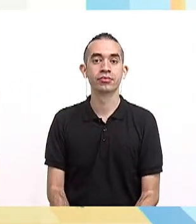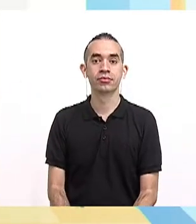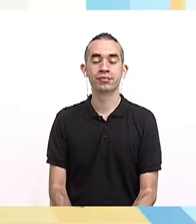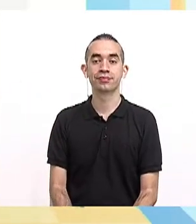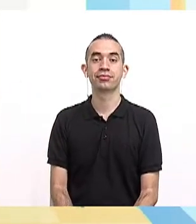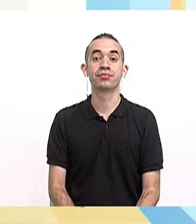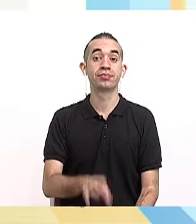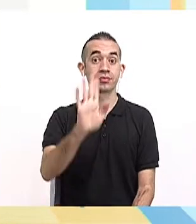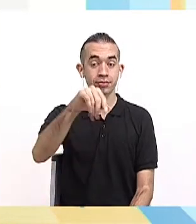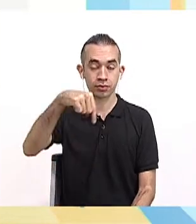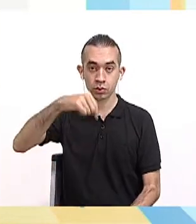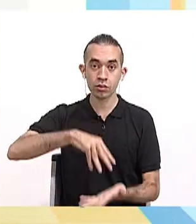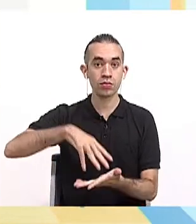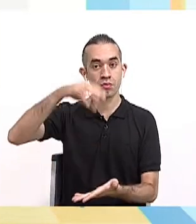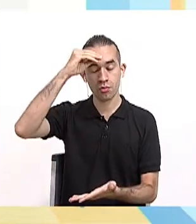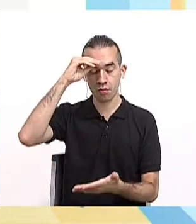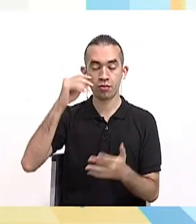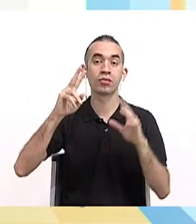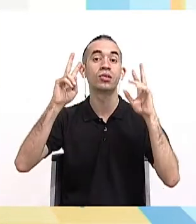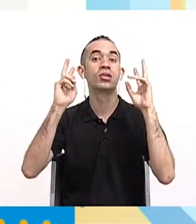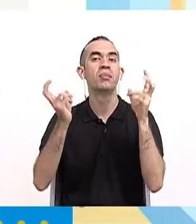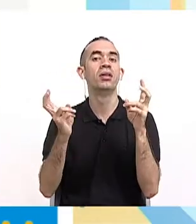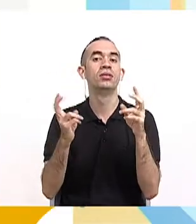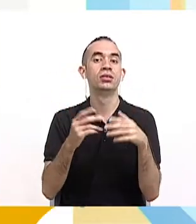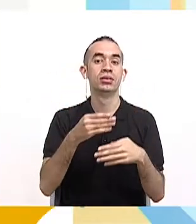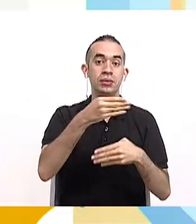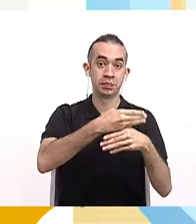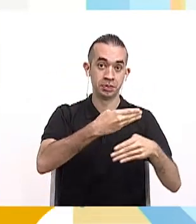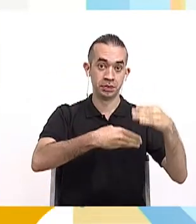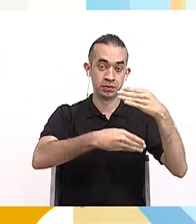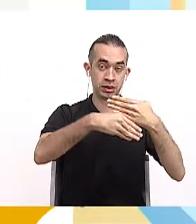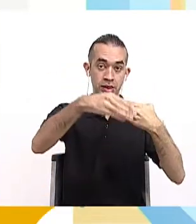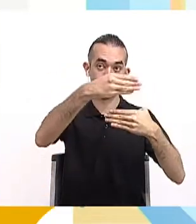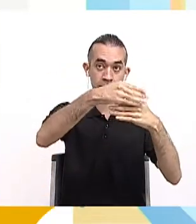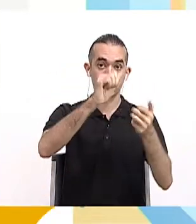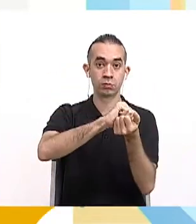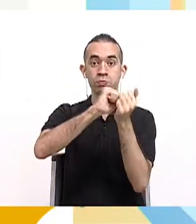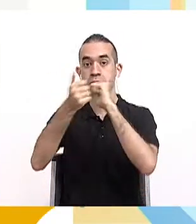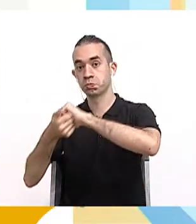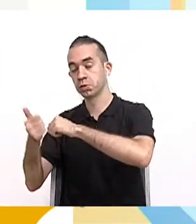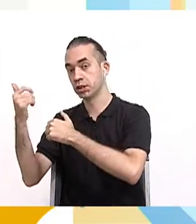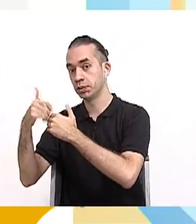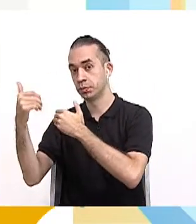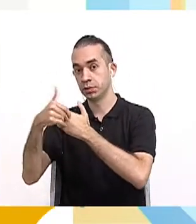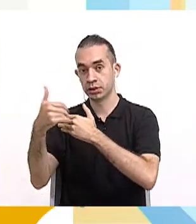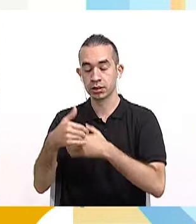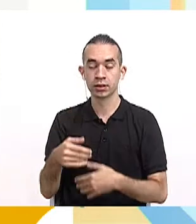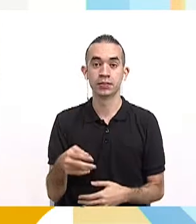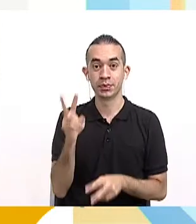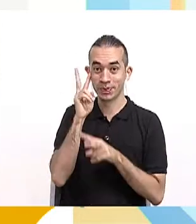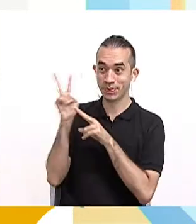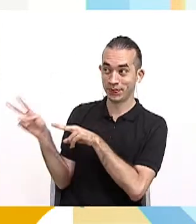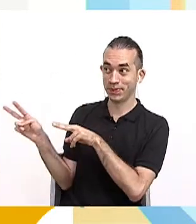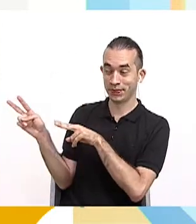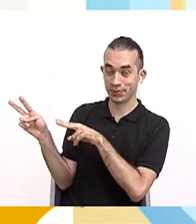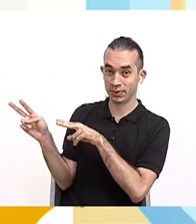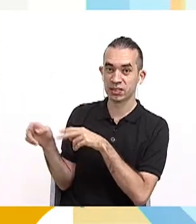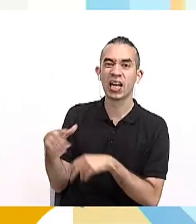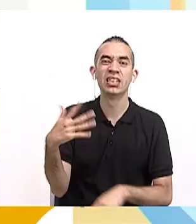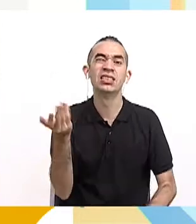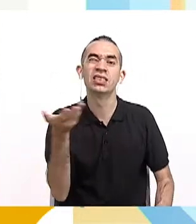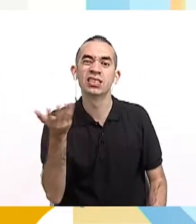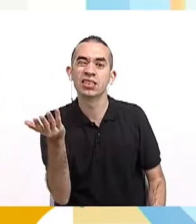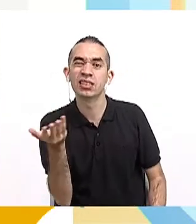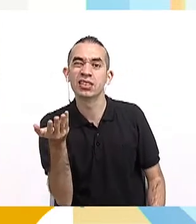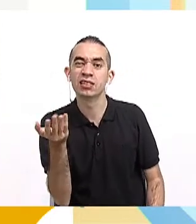going to be learning today about bricks to bread. Bricks to bread. Now, what is that?